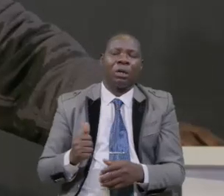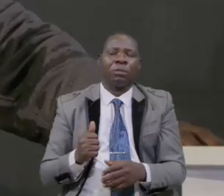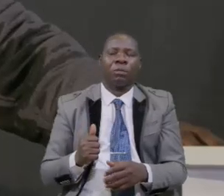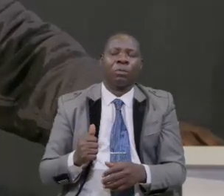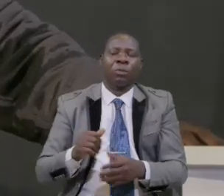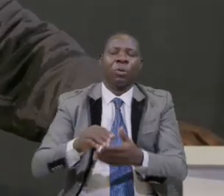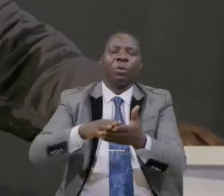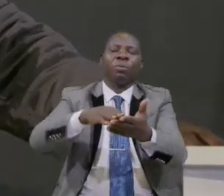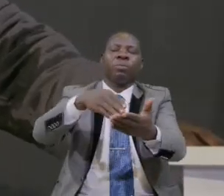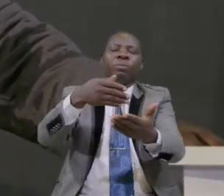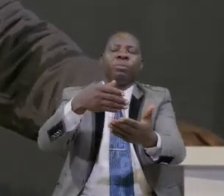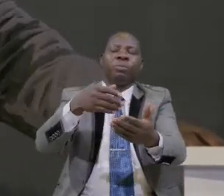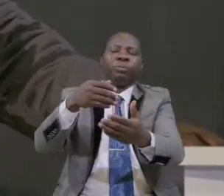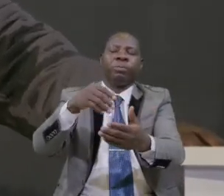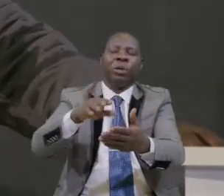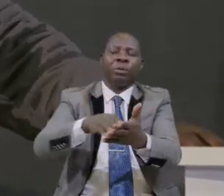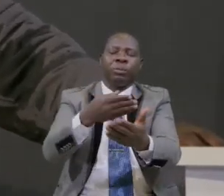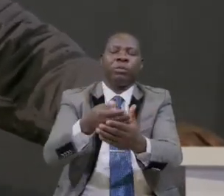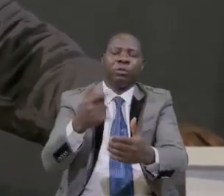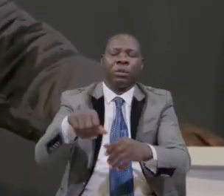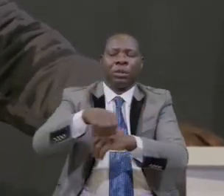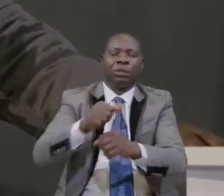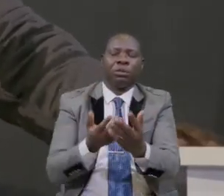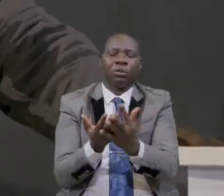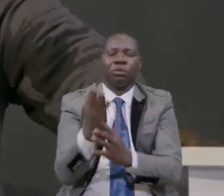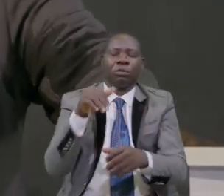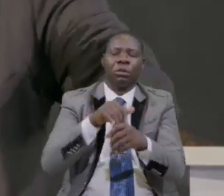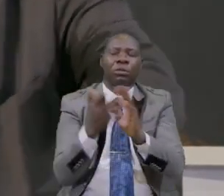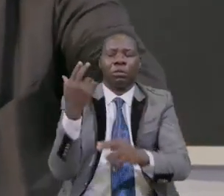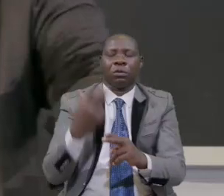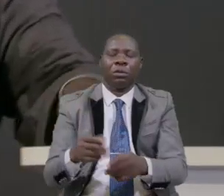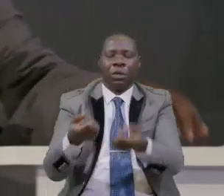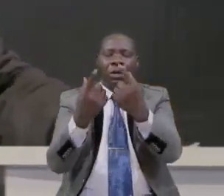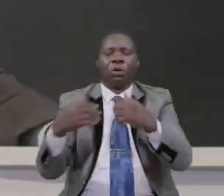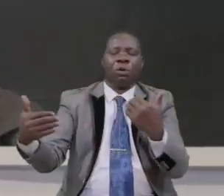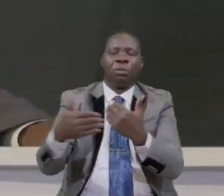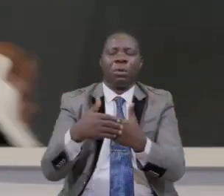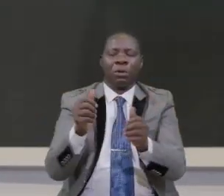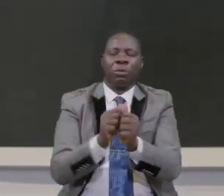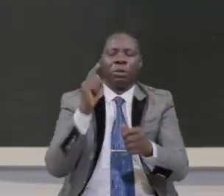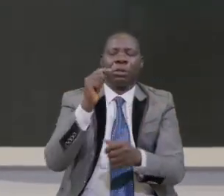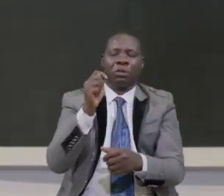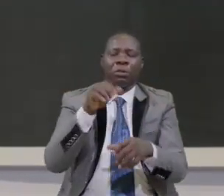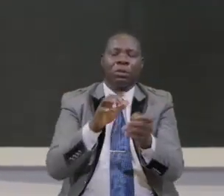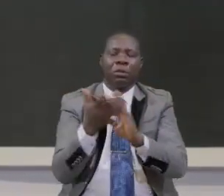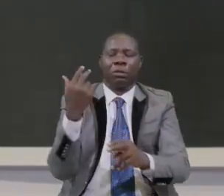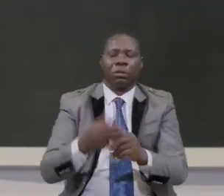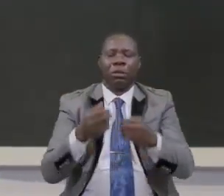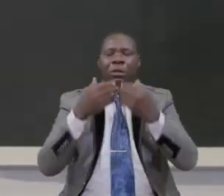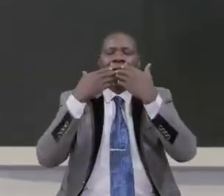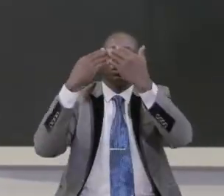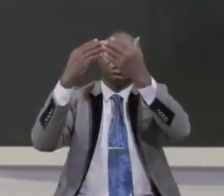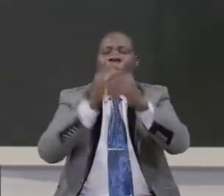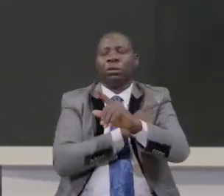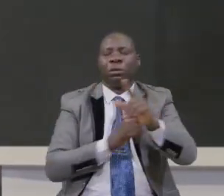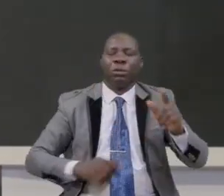true. Come back with testimonies. Thank you, Lord. We know it is